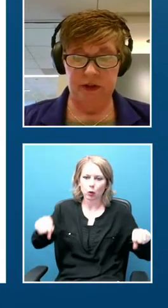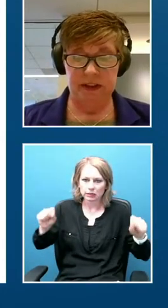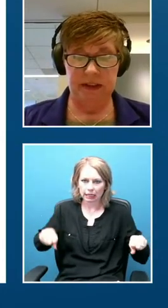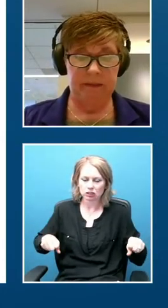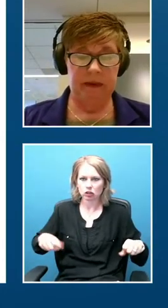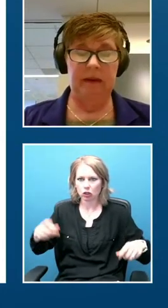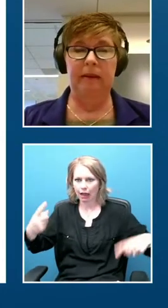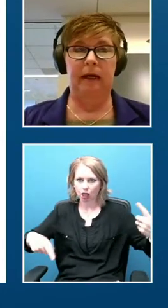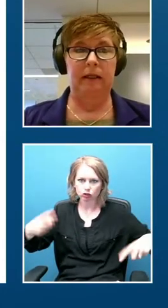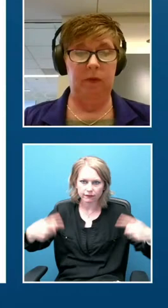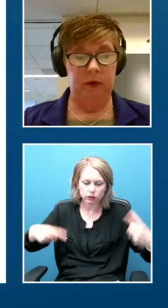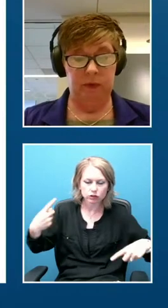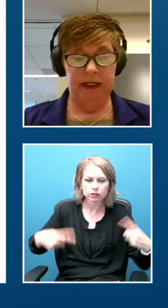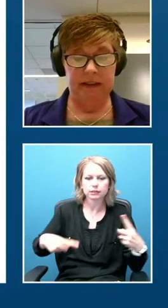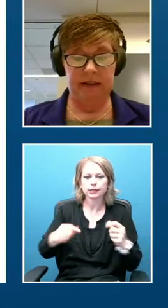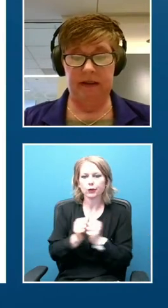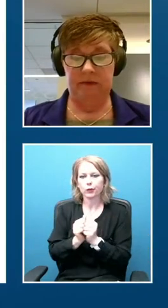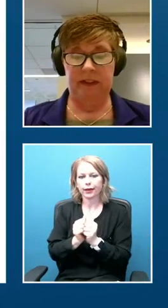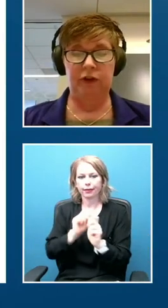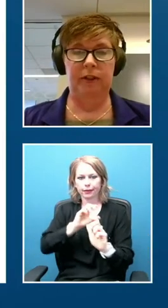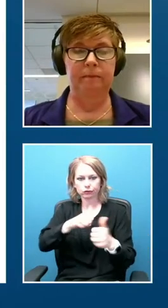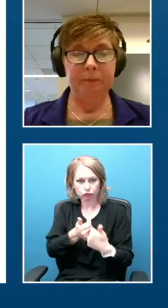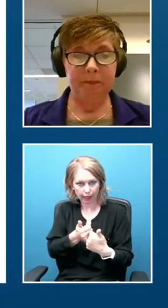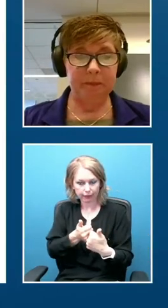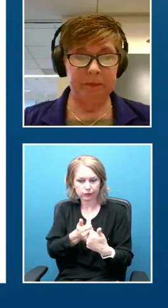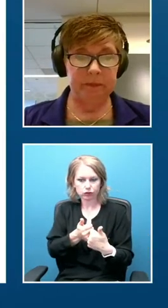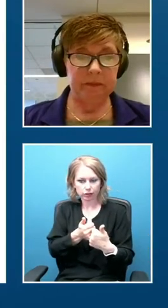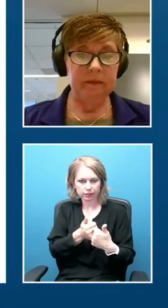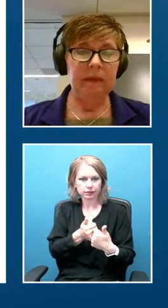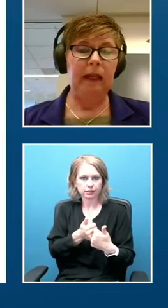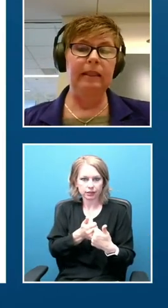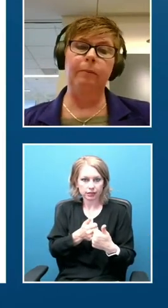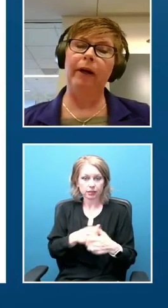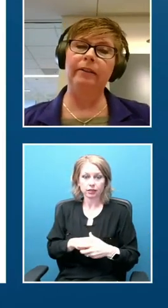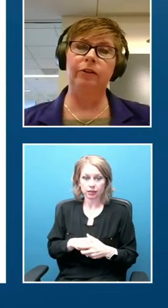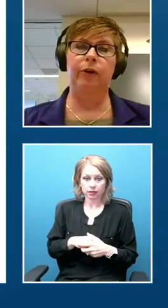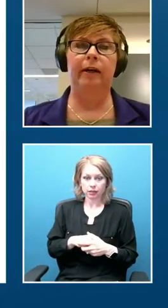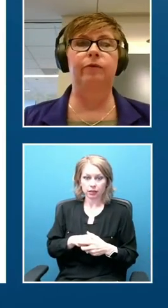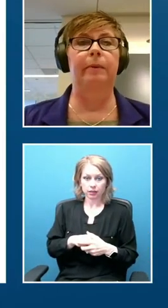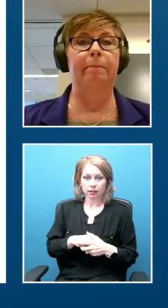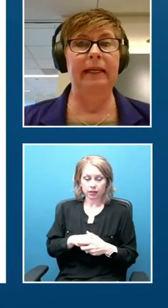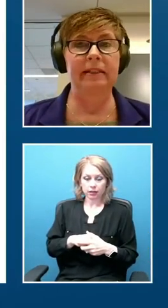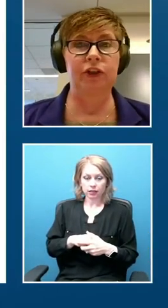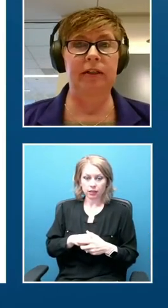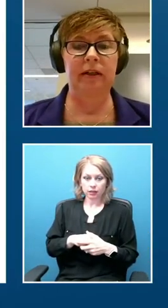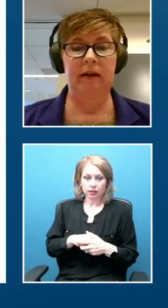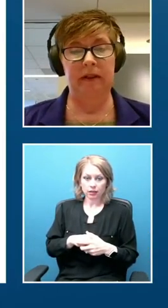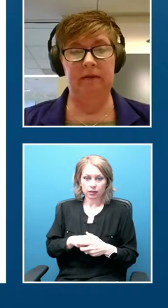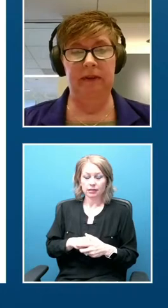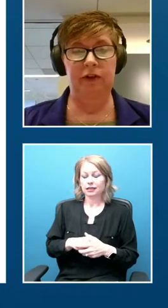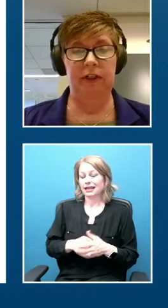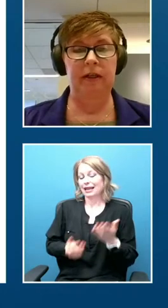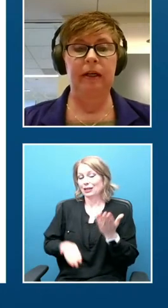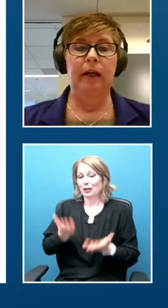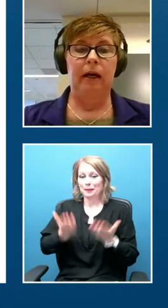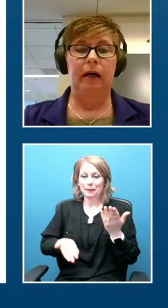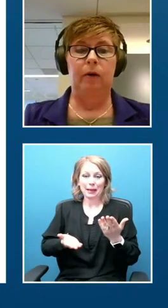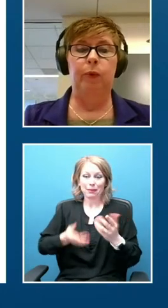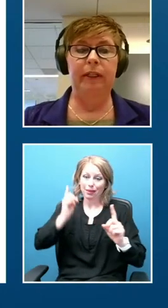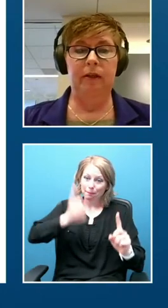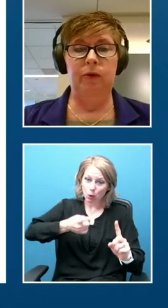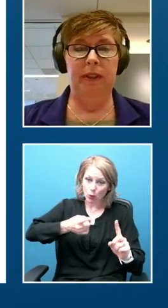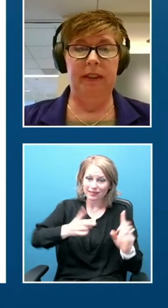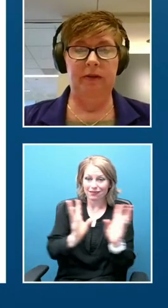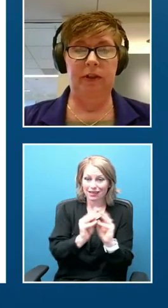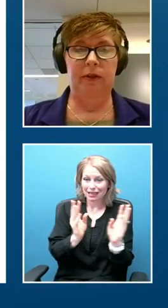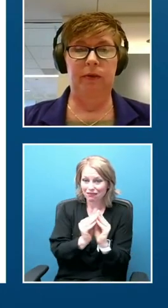those challenges that it would raise at the convention and that might detract from the messaging of the convention,